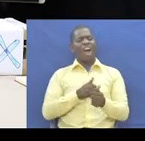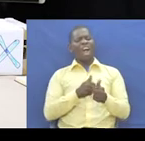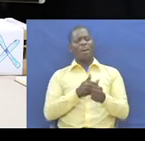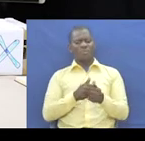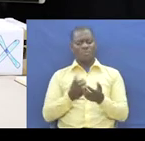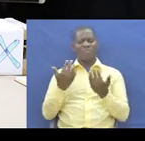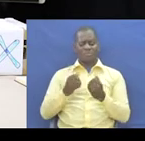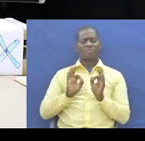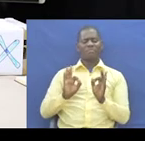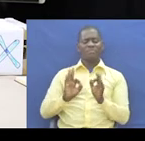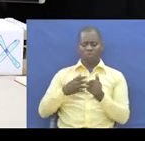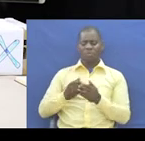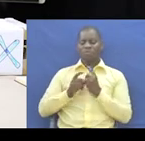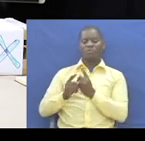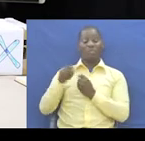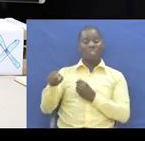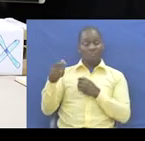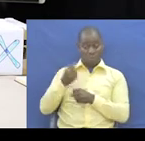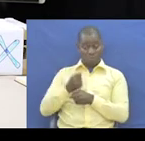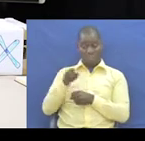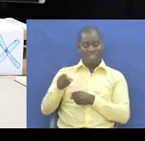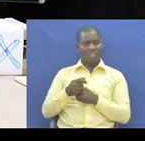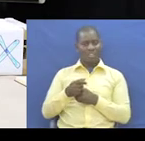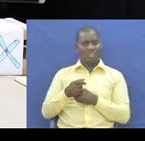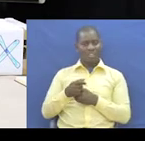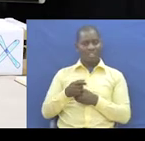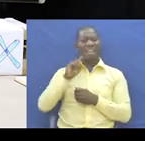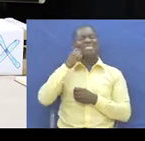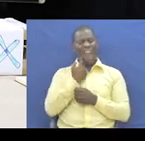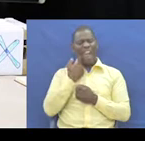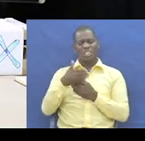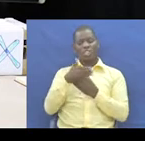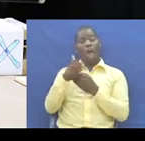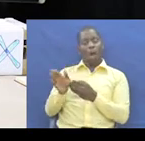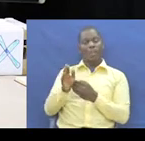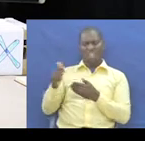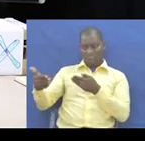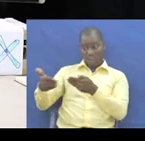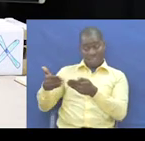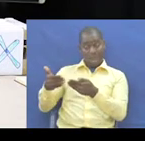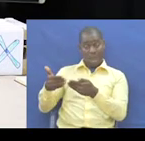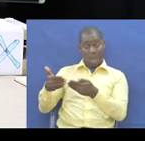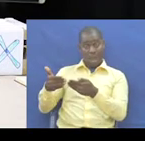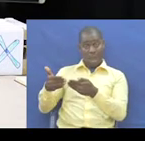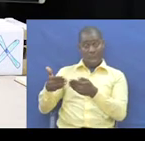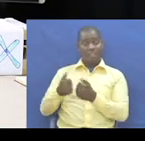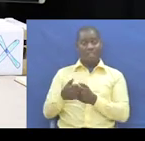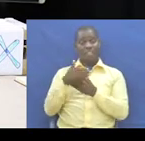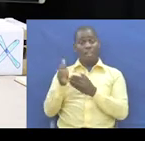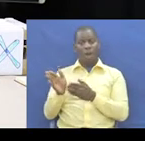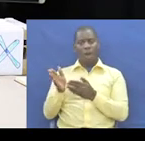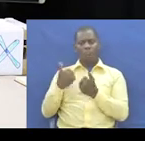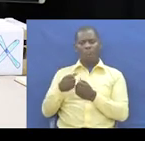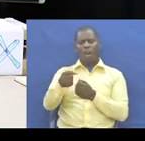go there, and then I'm going to instruct you what you're going to do. I hope you have already reached there. Now, please try to open